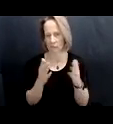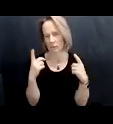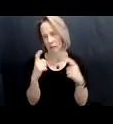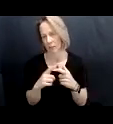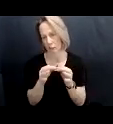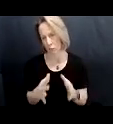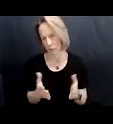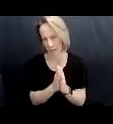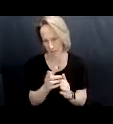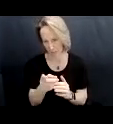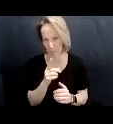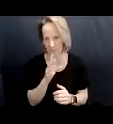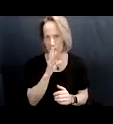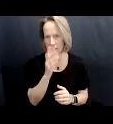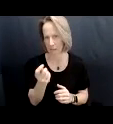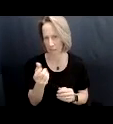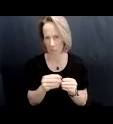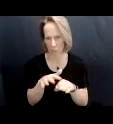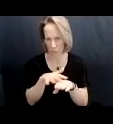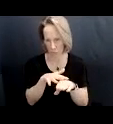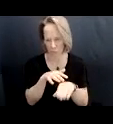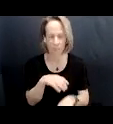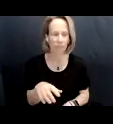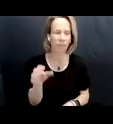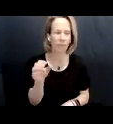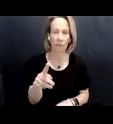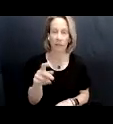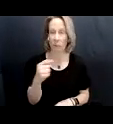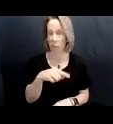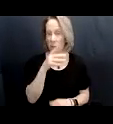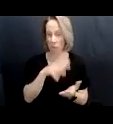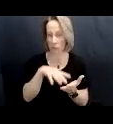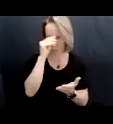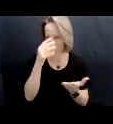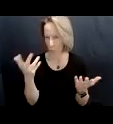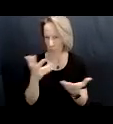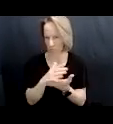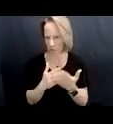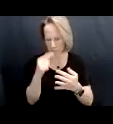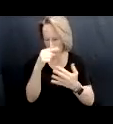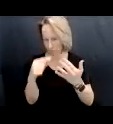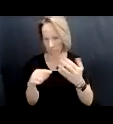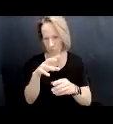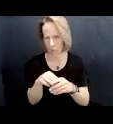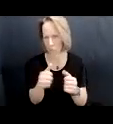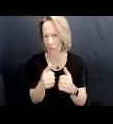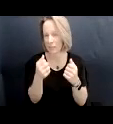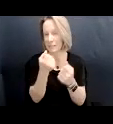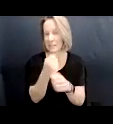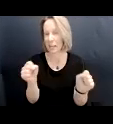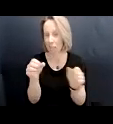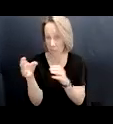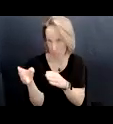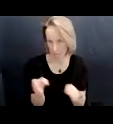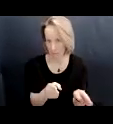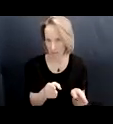Absolutely. So like I said, we'll learn the components of a strong virtual safety plan, identify those best practices